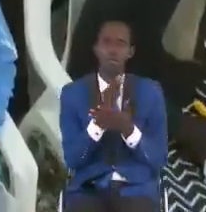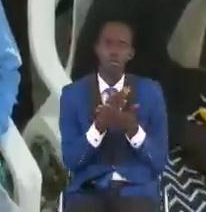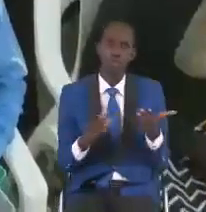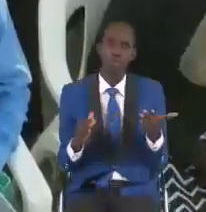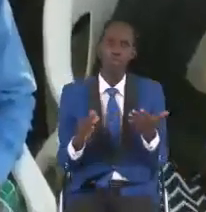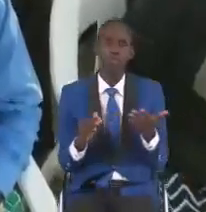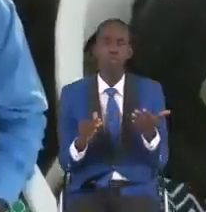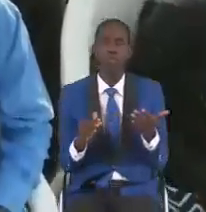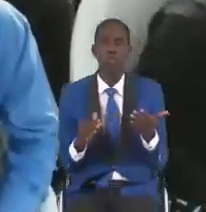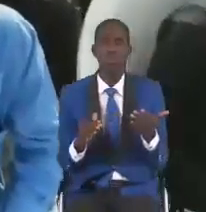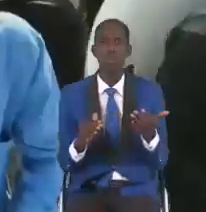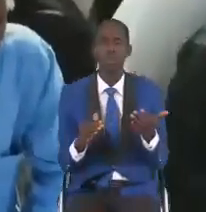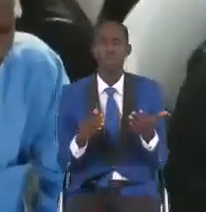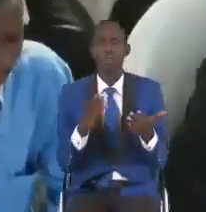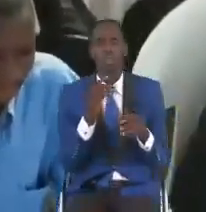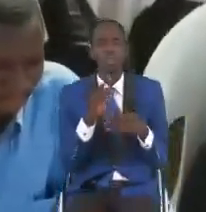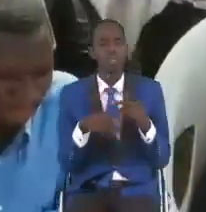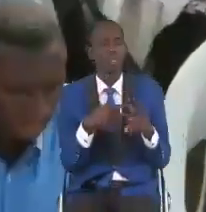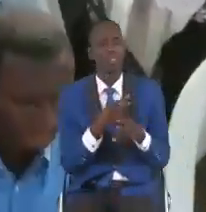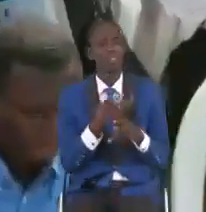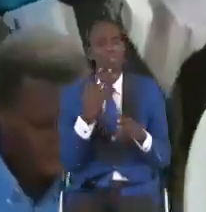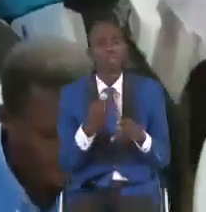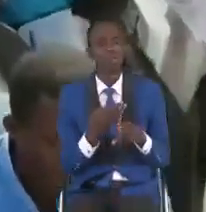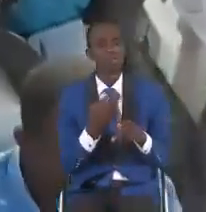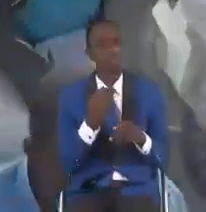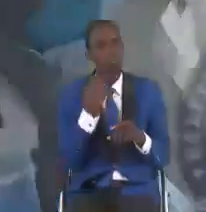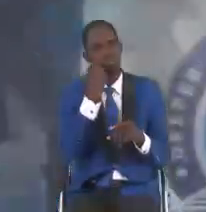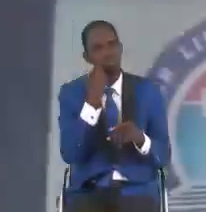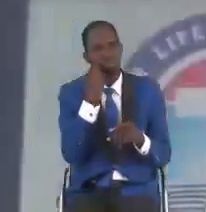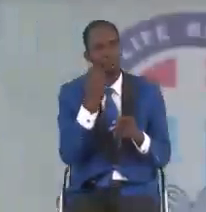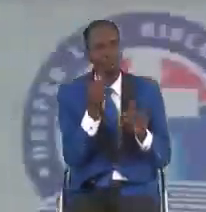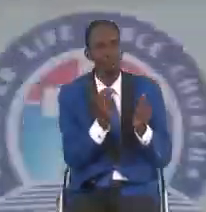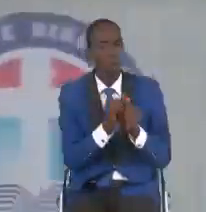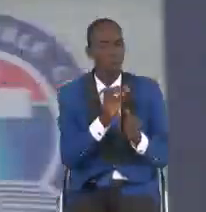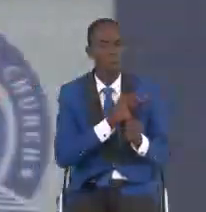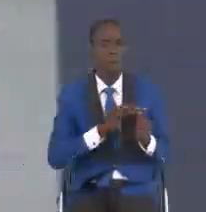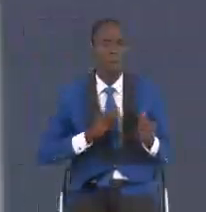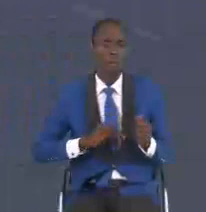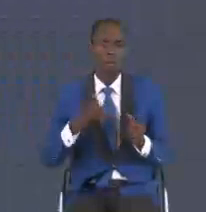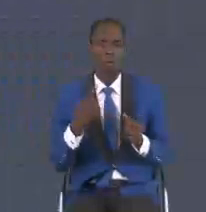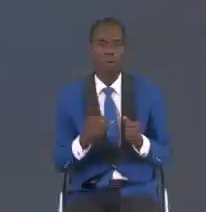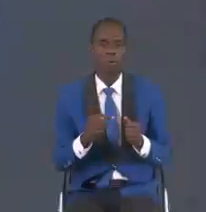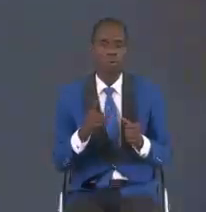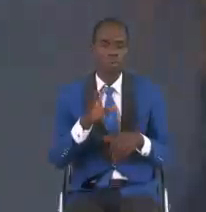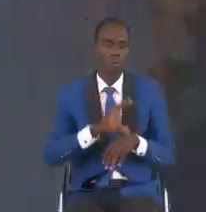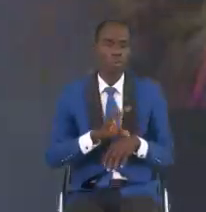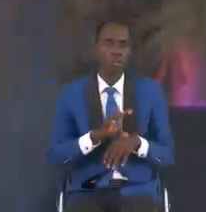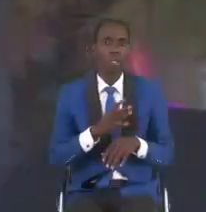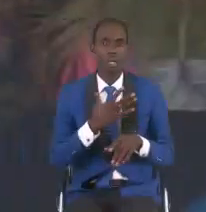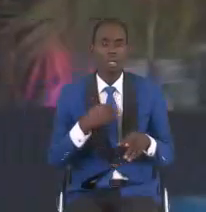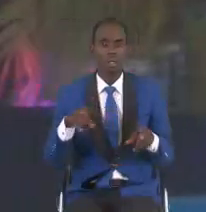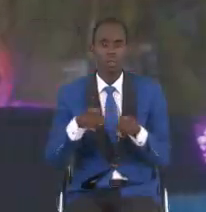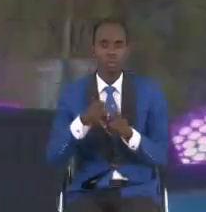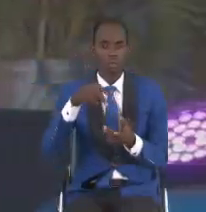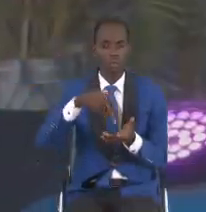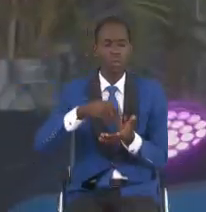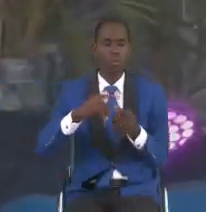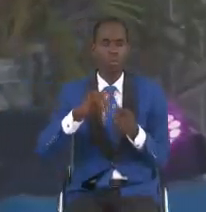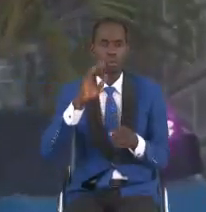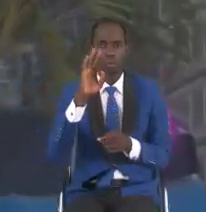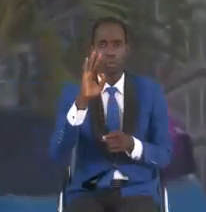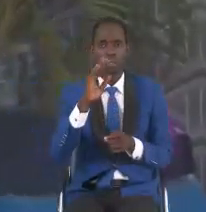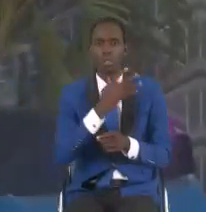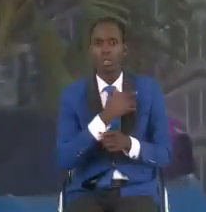illicit affairs with members of the congregation. And as you stand there and you want to preach, then you see